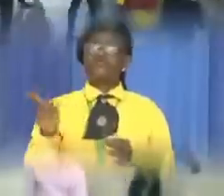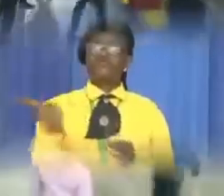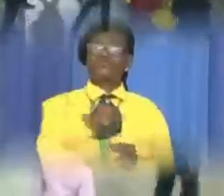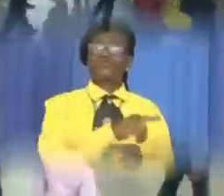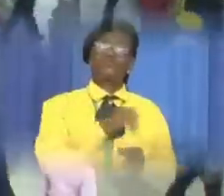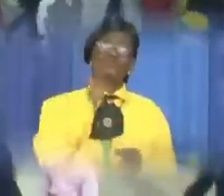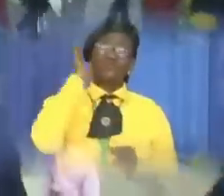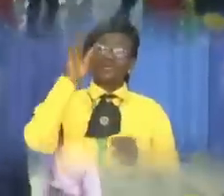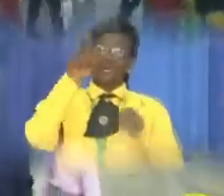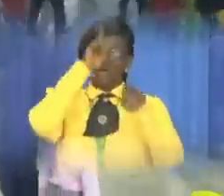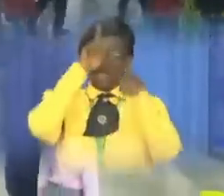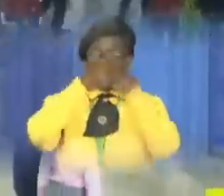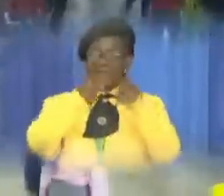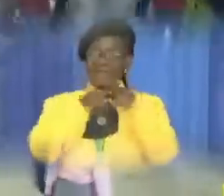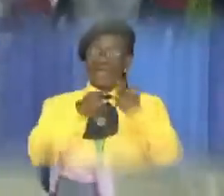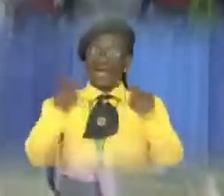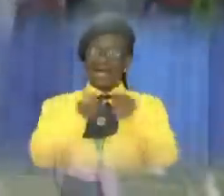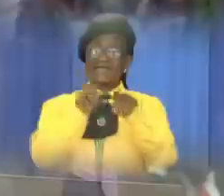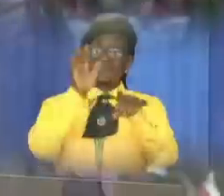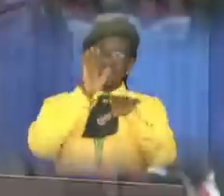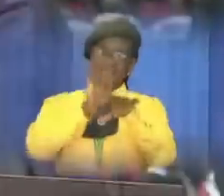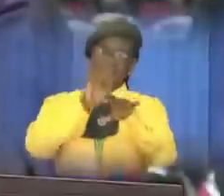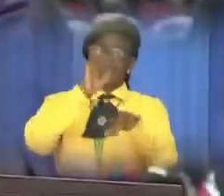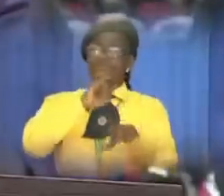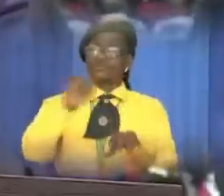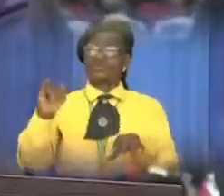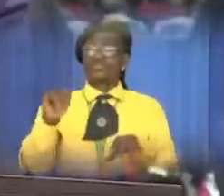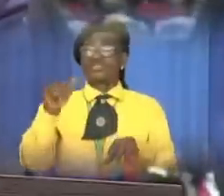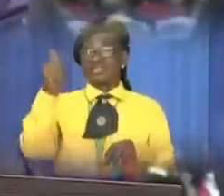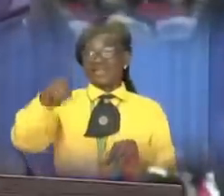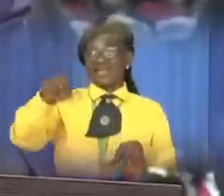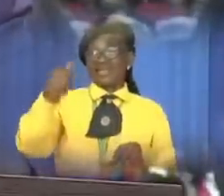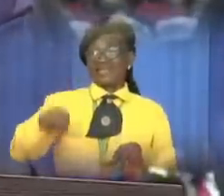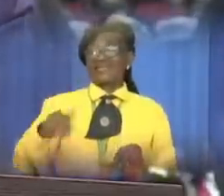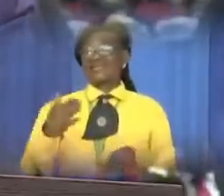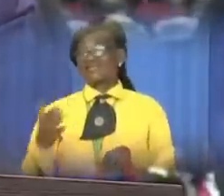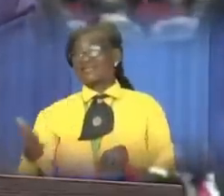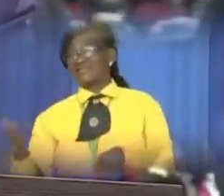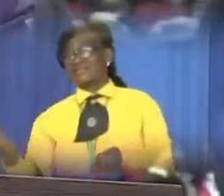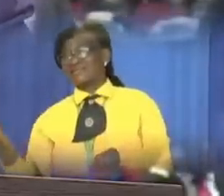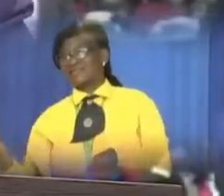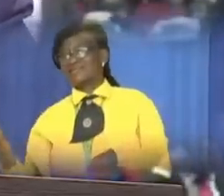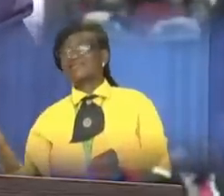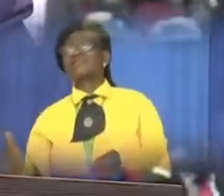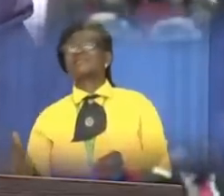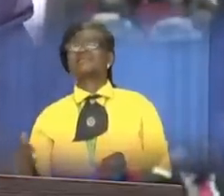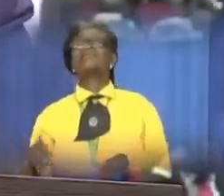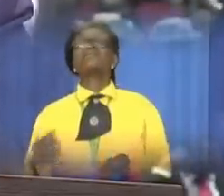earth, it will be done for them by our Father in heaven.